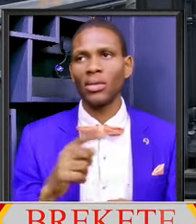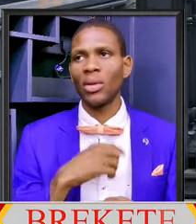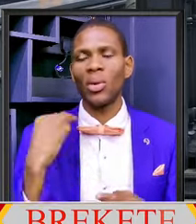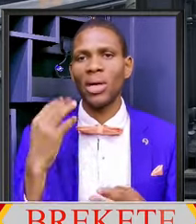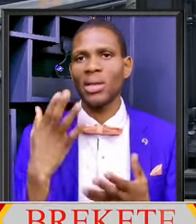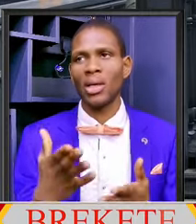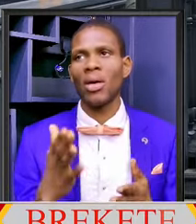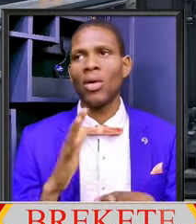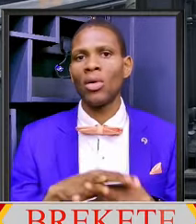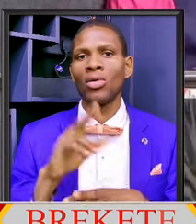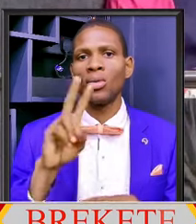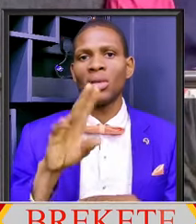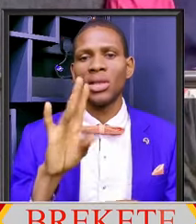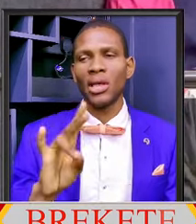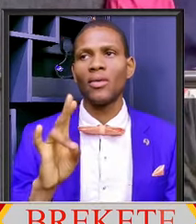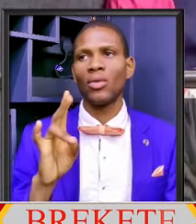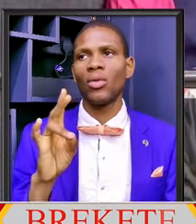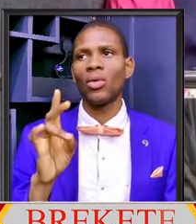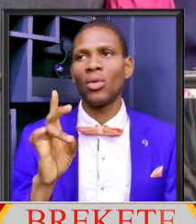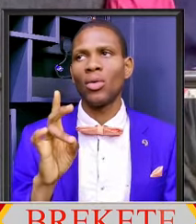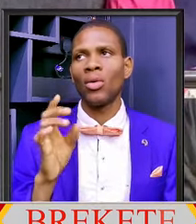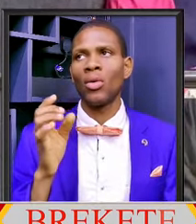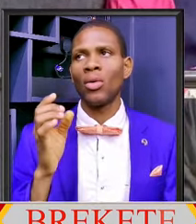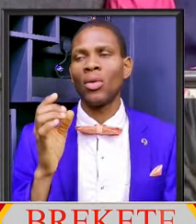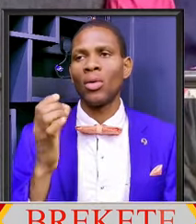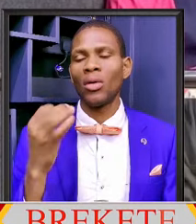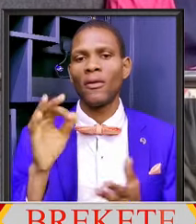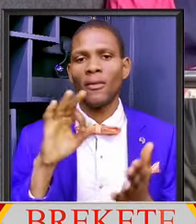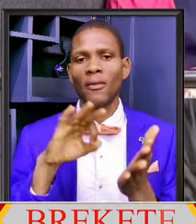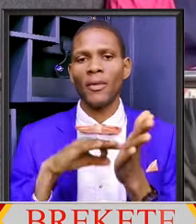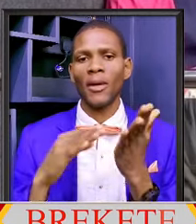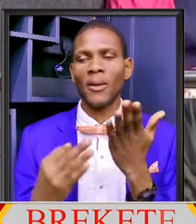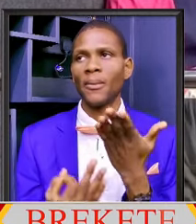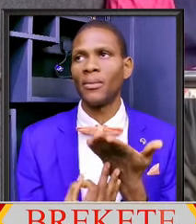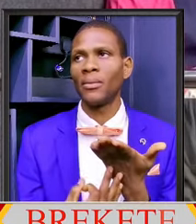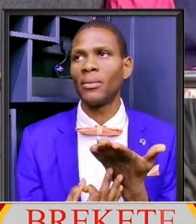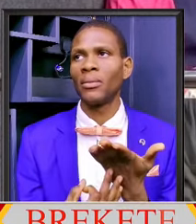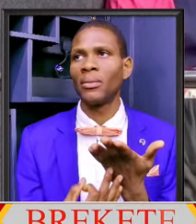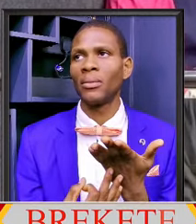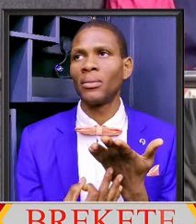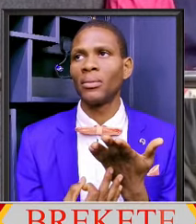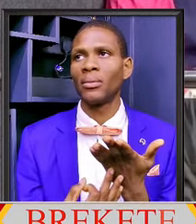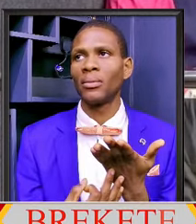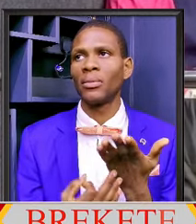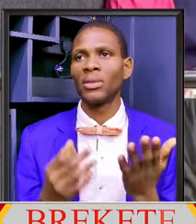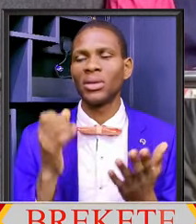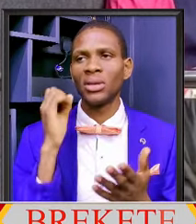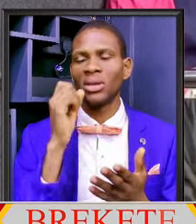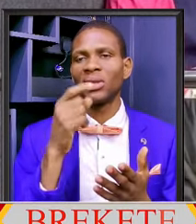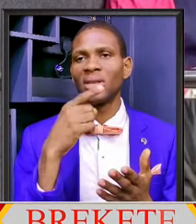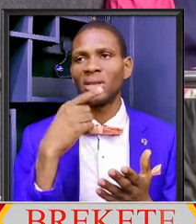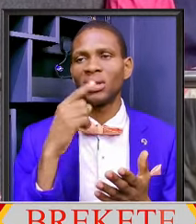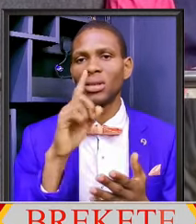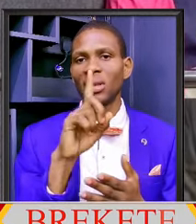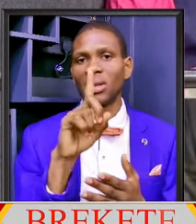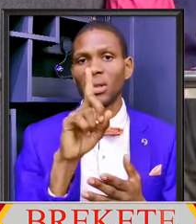were here on the 27th of February, and because she claimed that